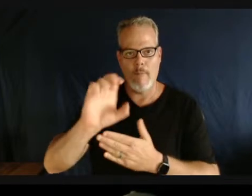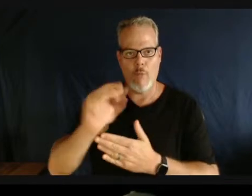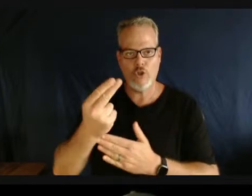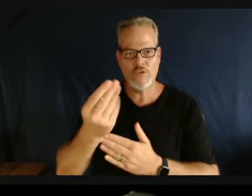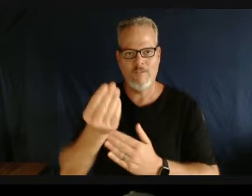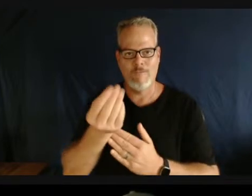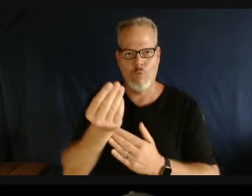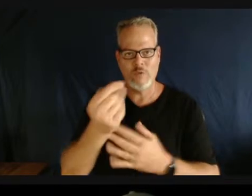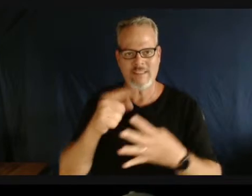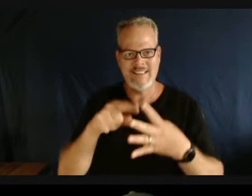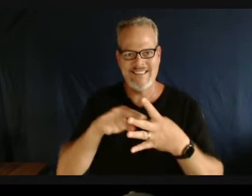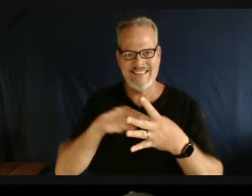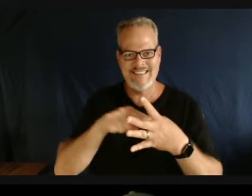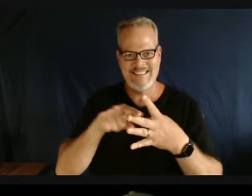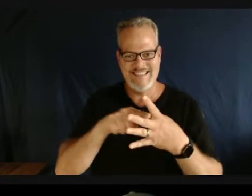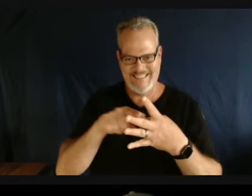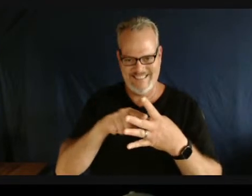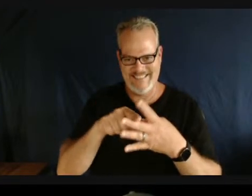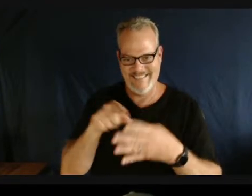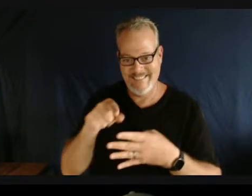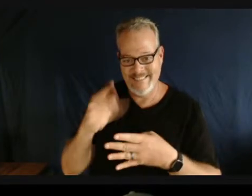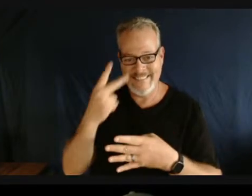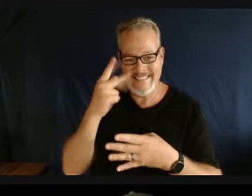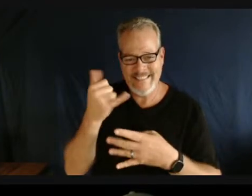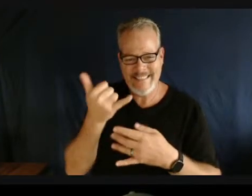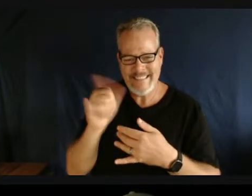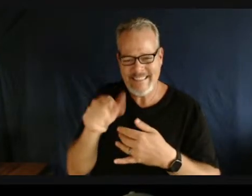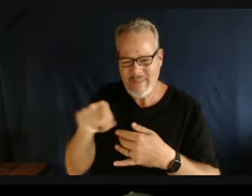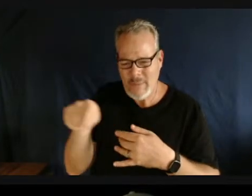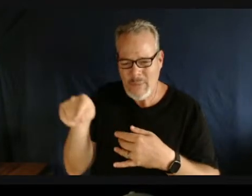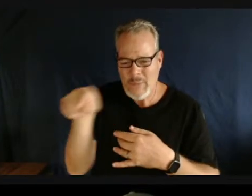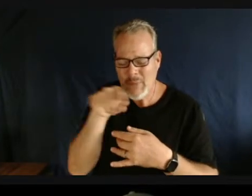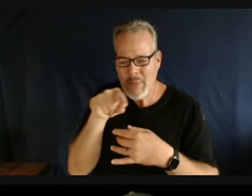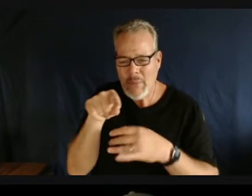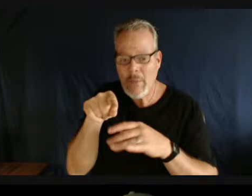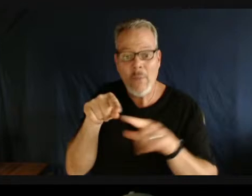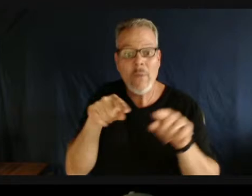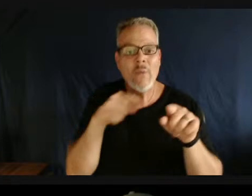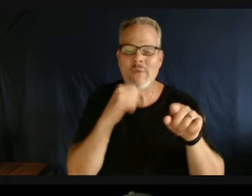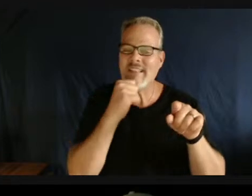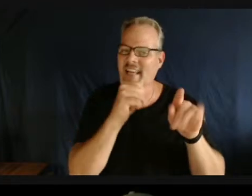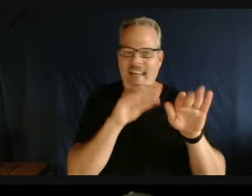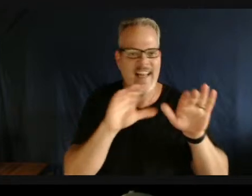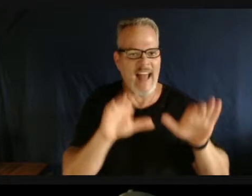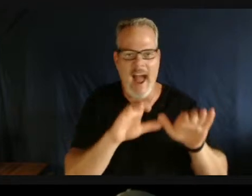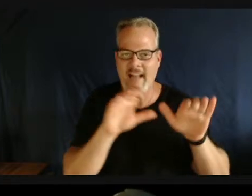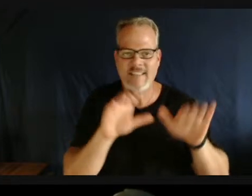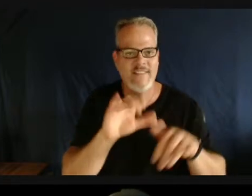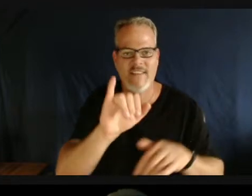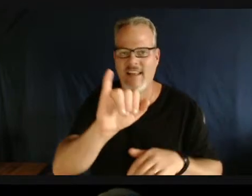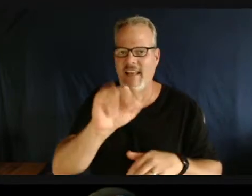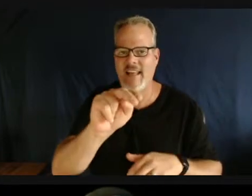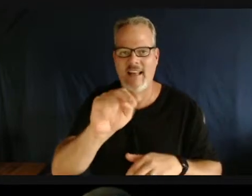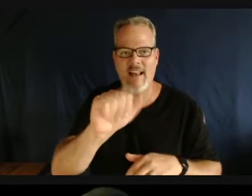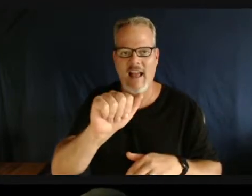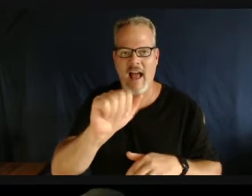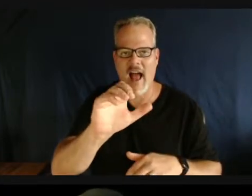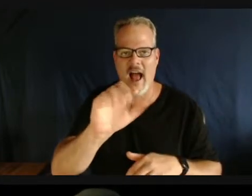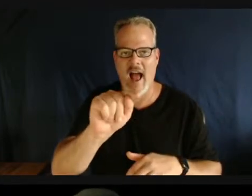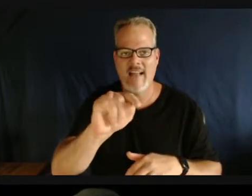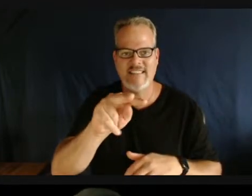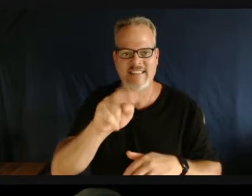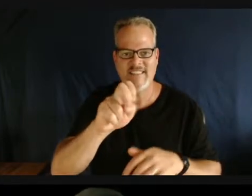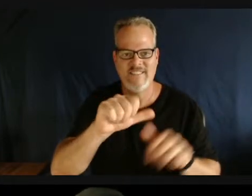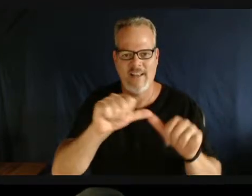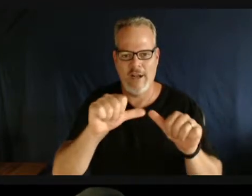smaller ooze-outs in that area still, and inactive vents, inactive lava a few days after that previous